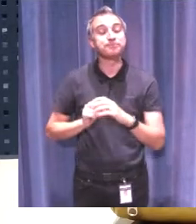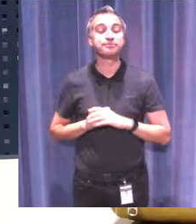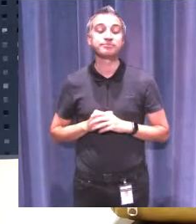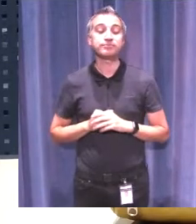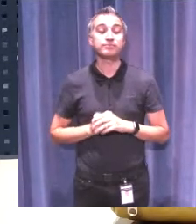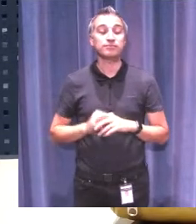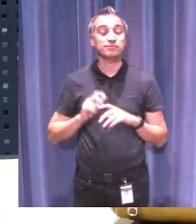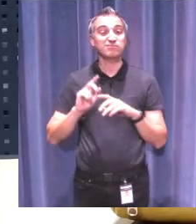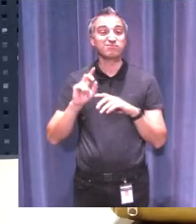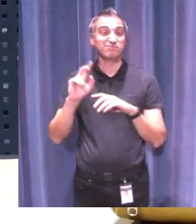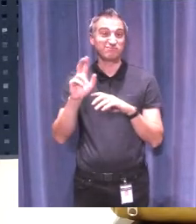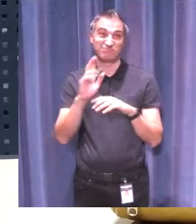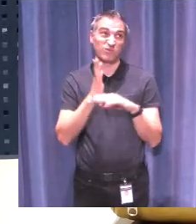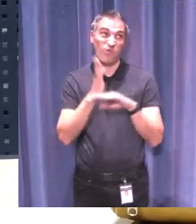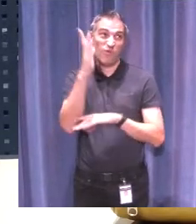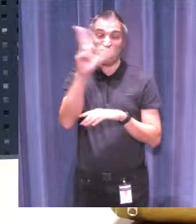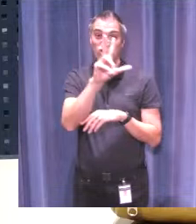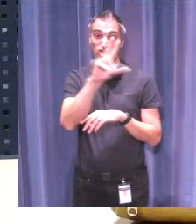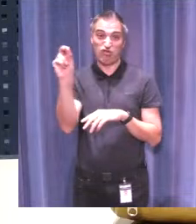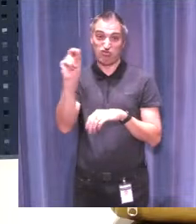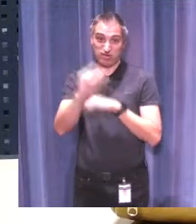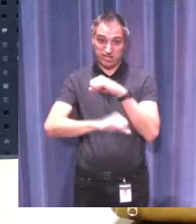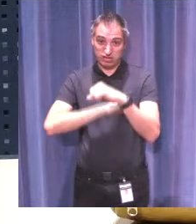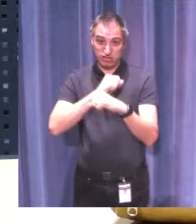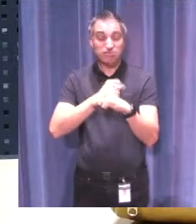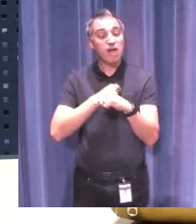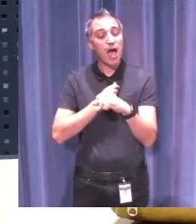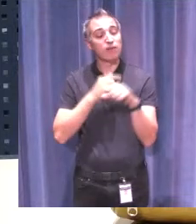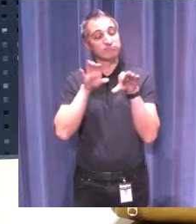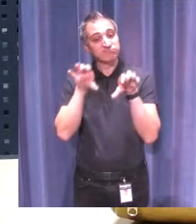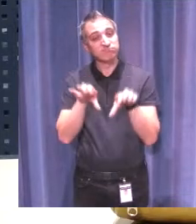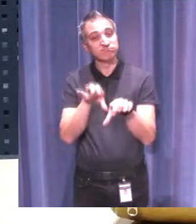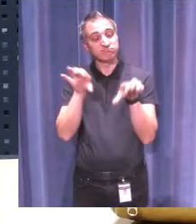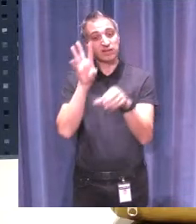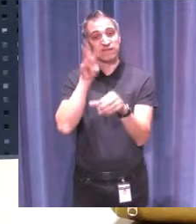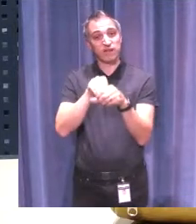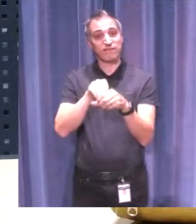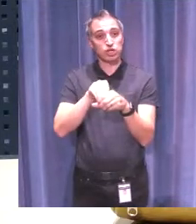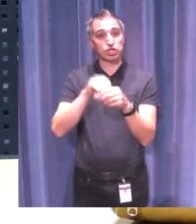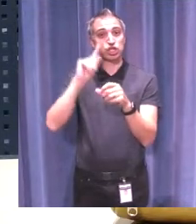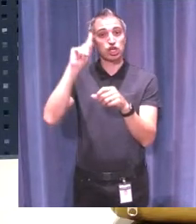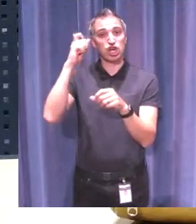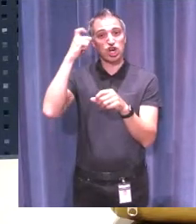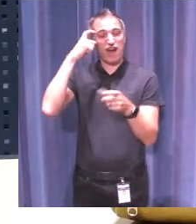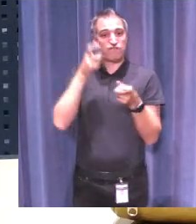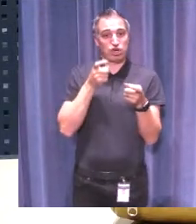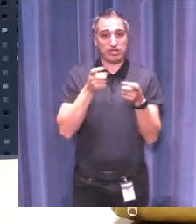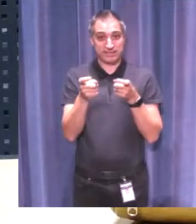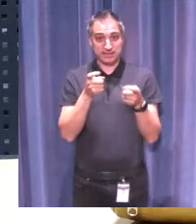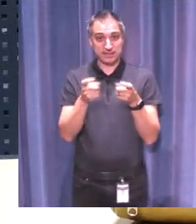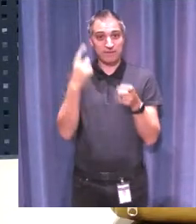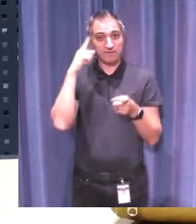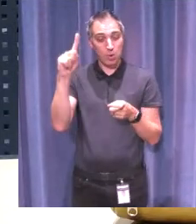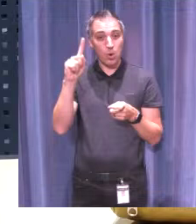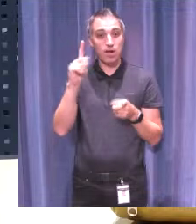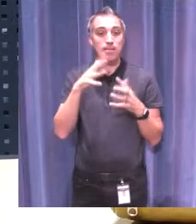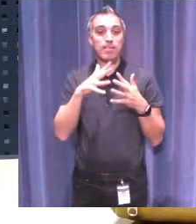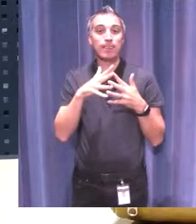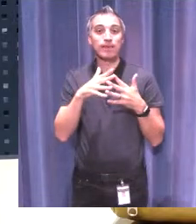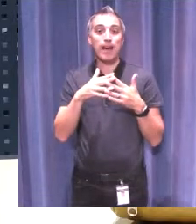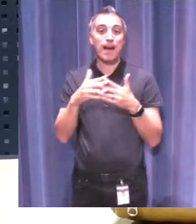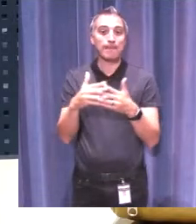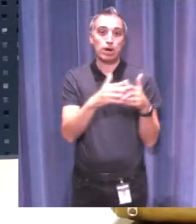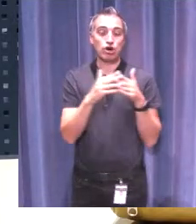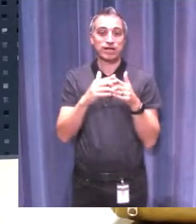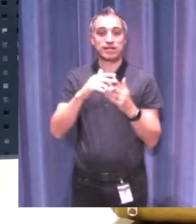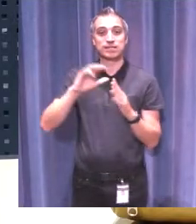for over 30 years, been very active in the government or governance of the American Chemical